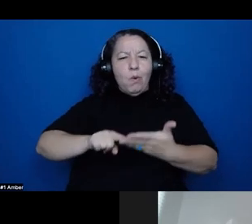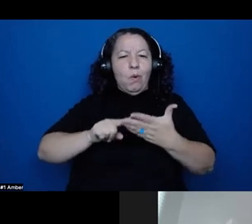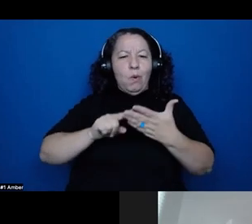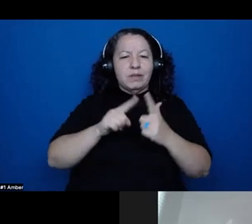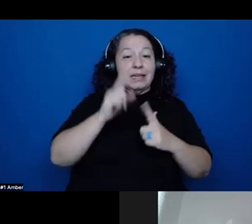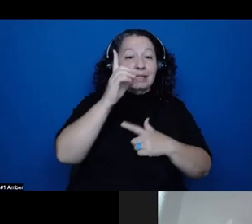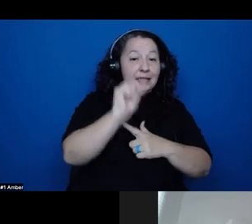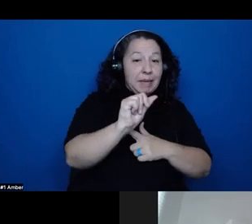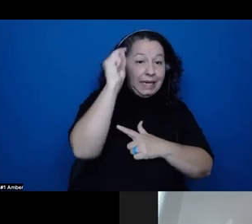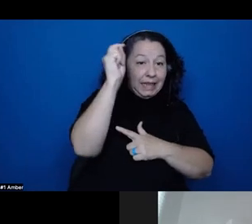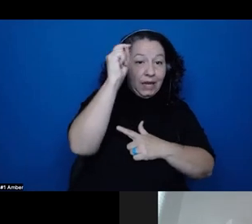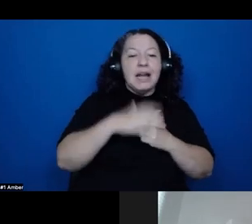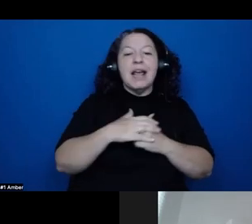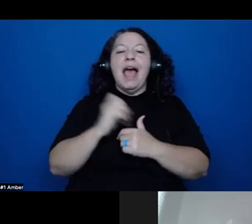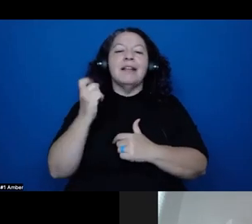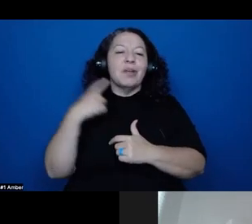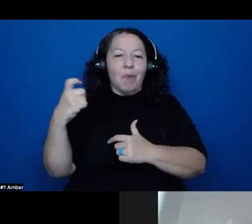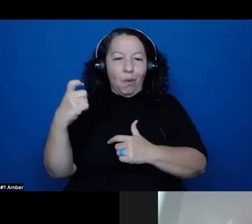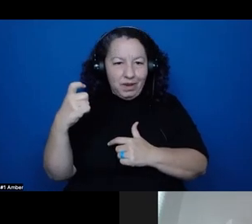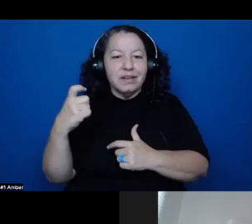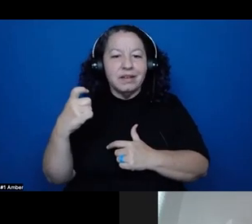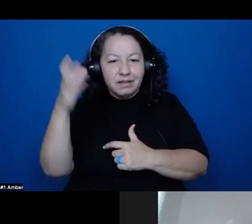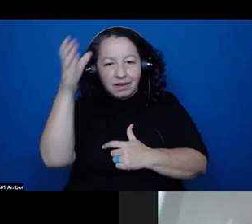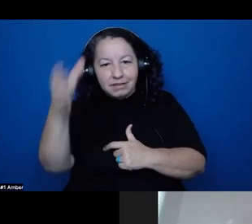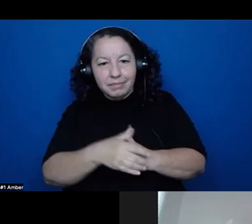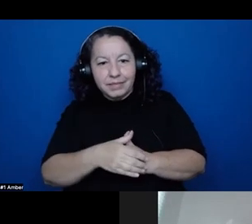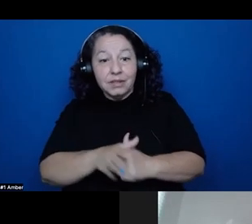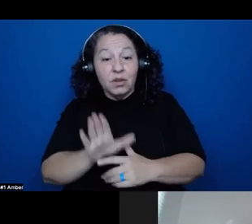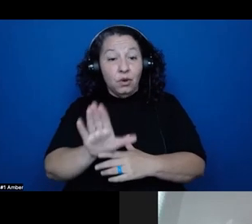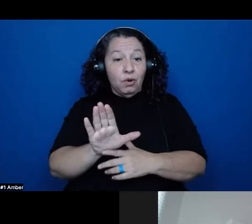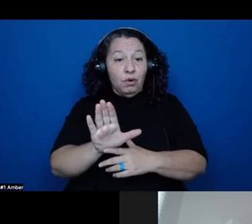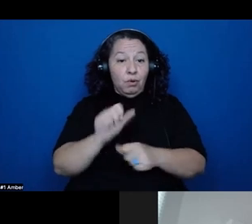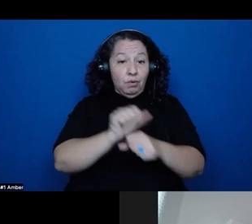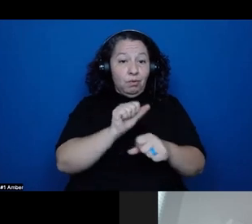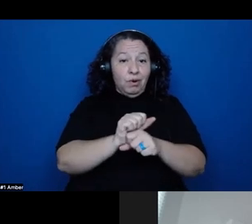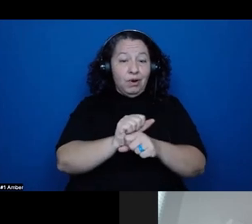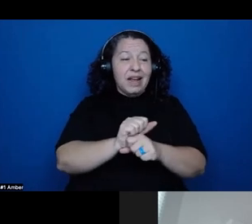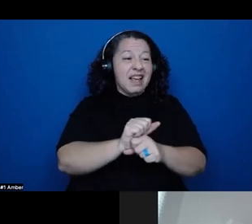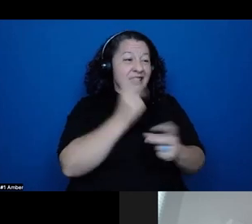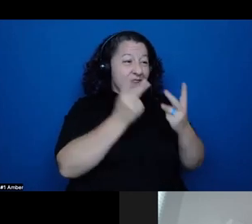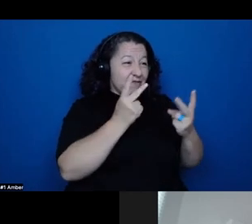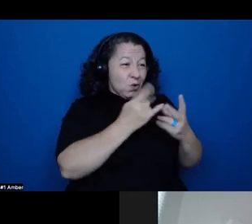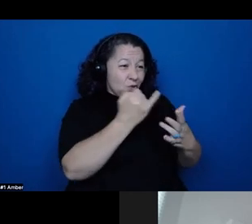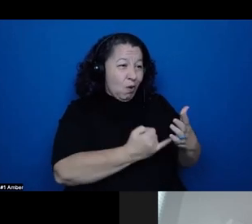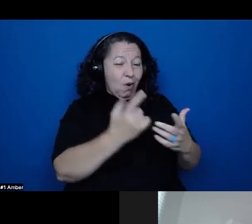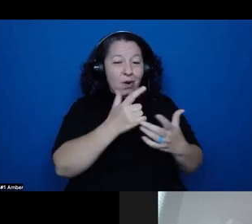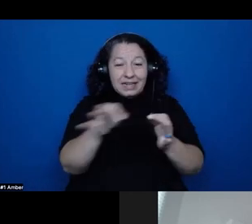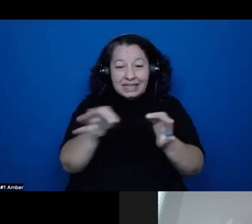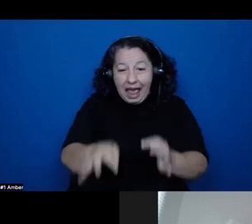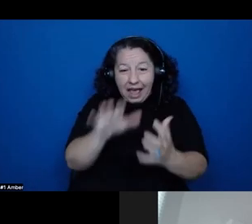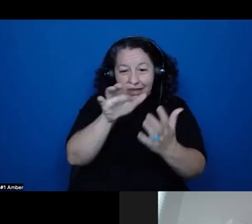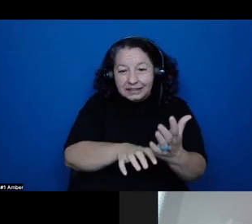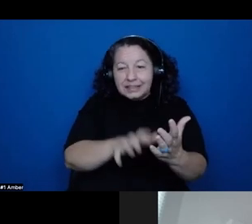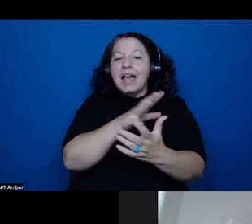concepts. Her practice spans visual art, text, and performance. She is from